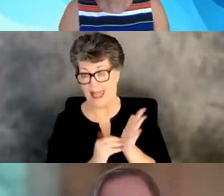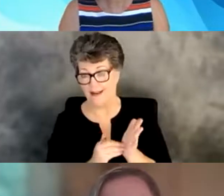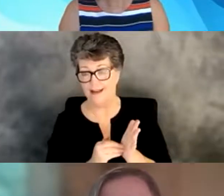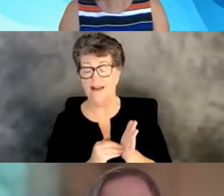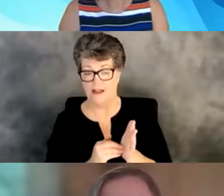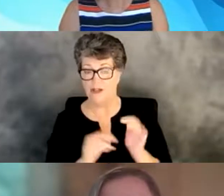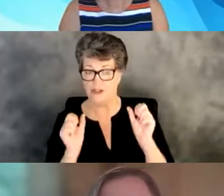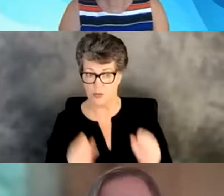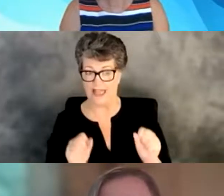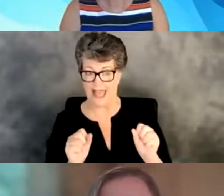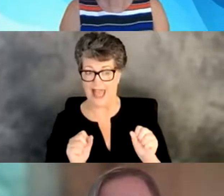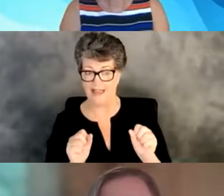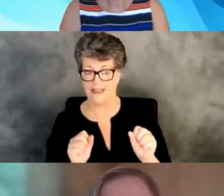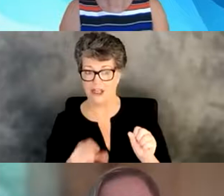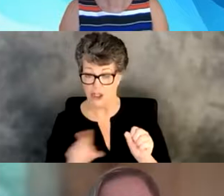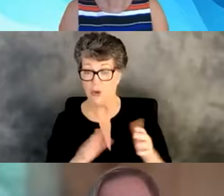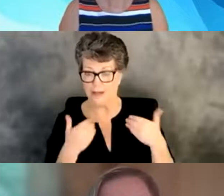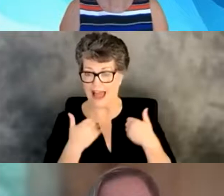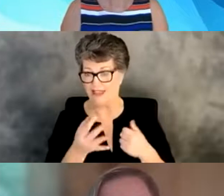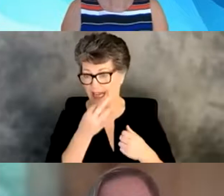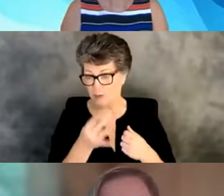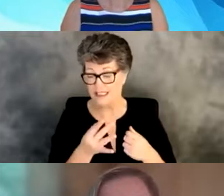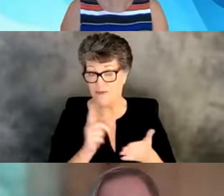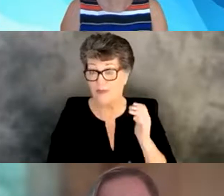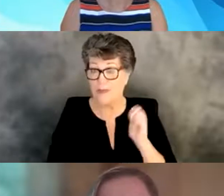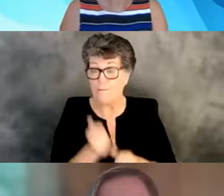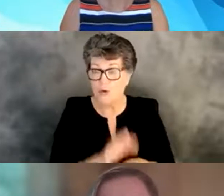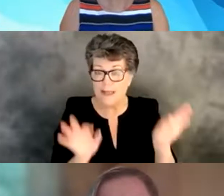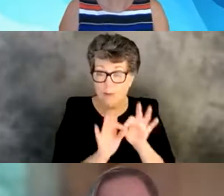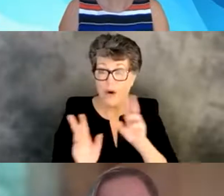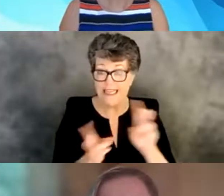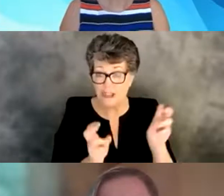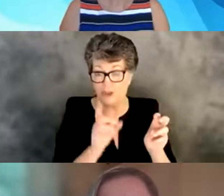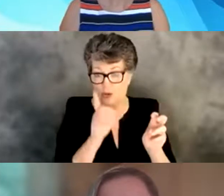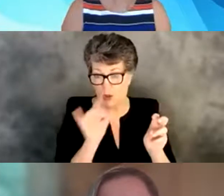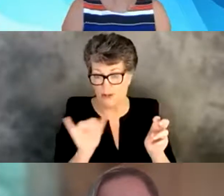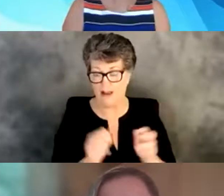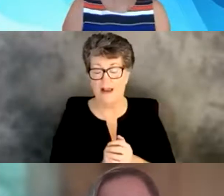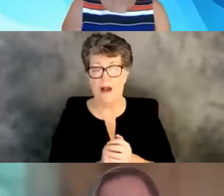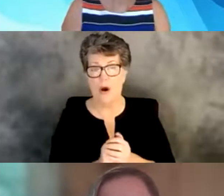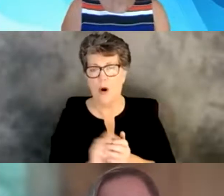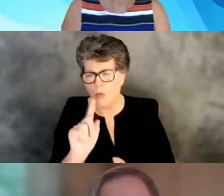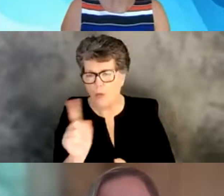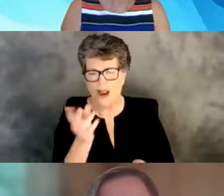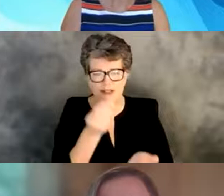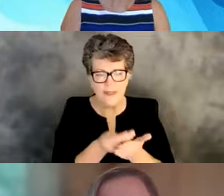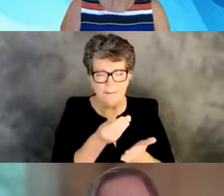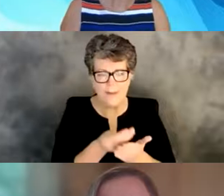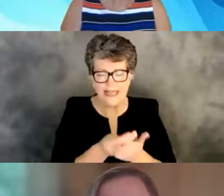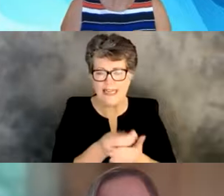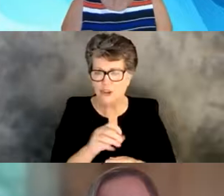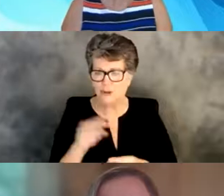be, you will have the expertise of what the most important issues are, what the money, where the money should